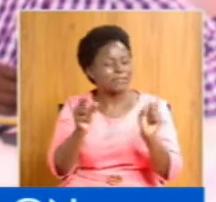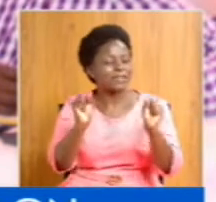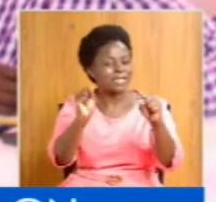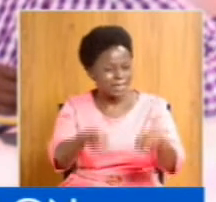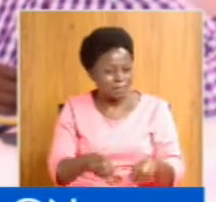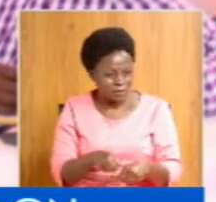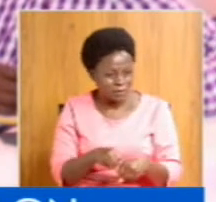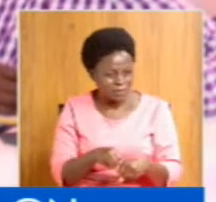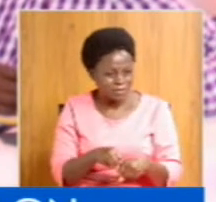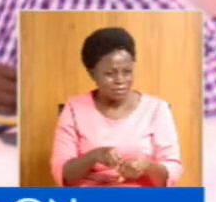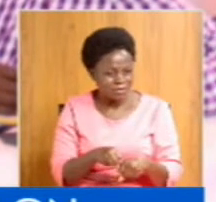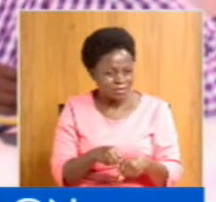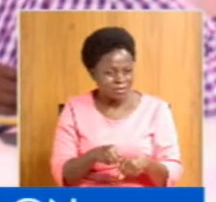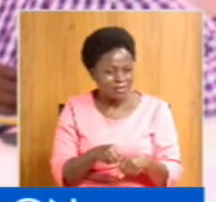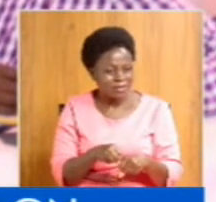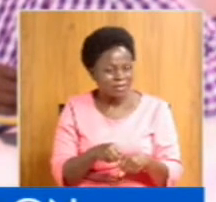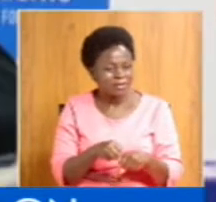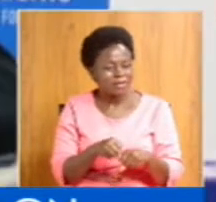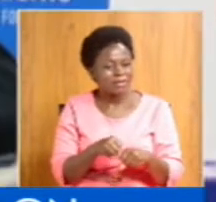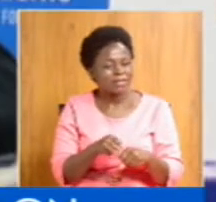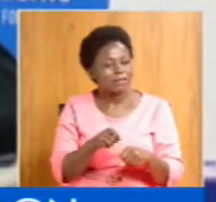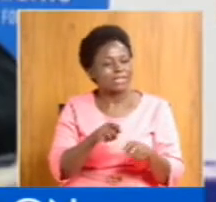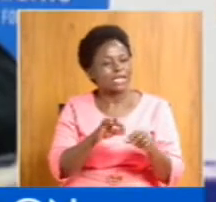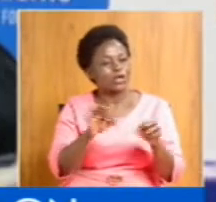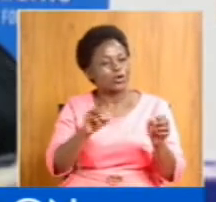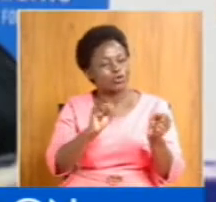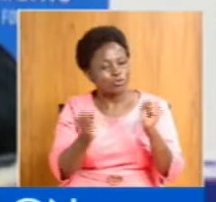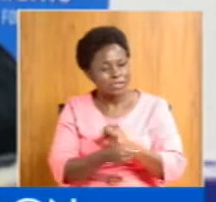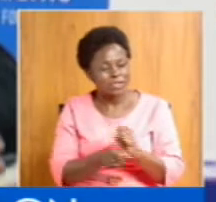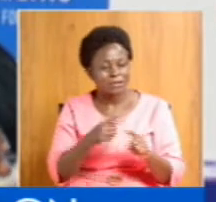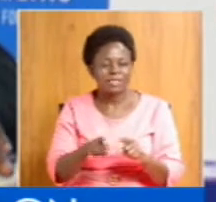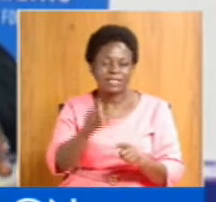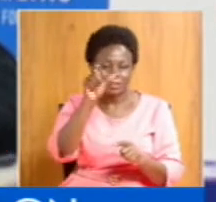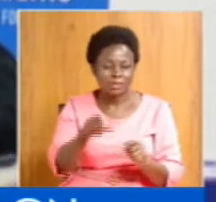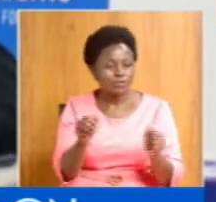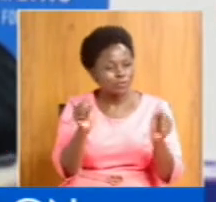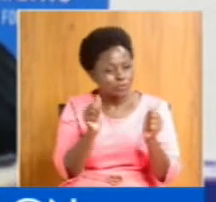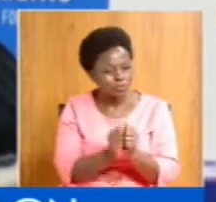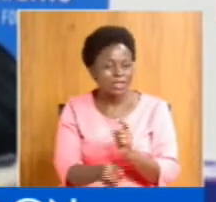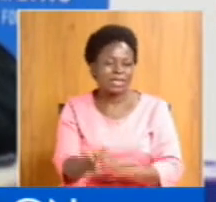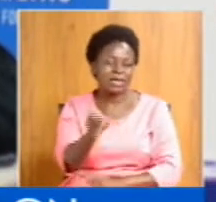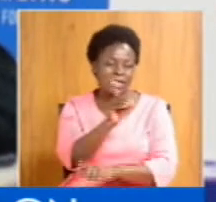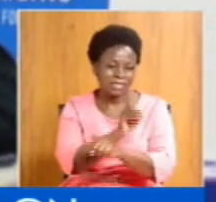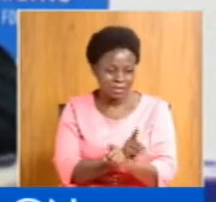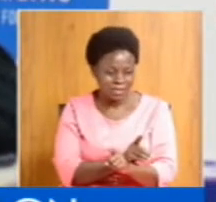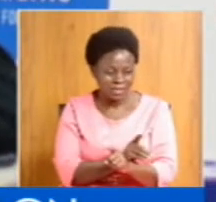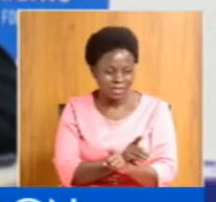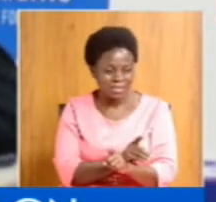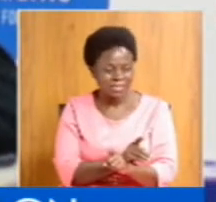Ebo. That's a long twist. But you are a person with a disability.